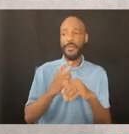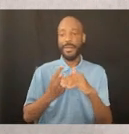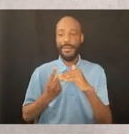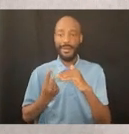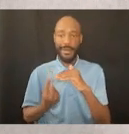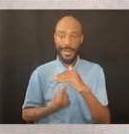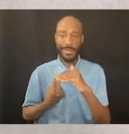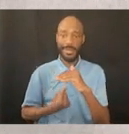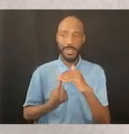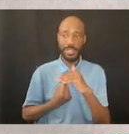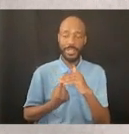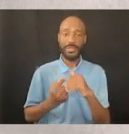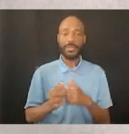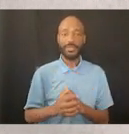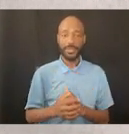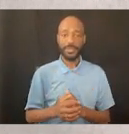you think of that?